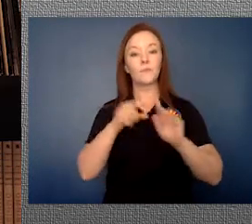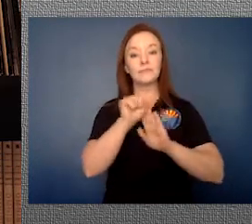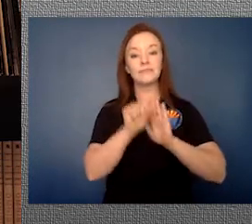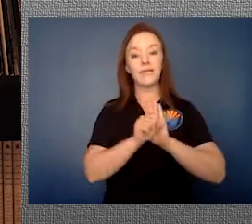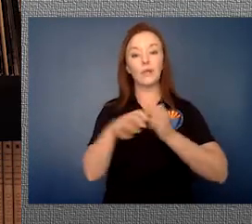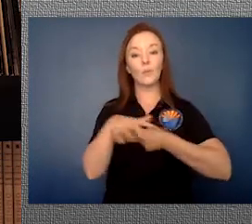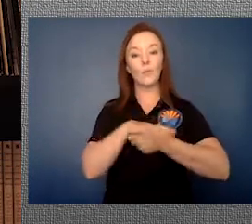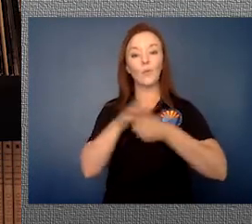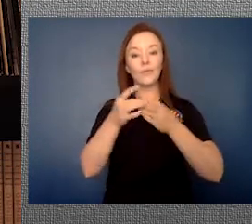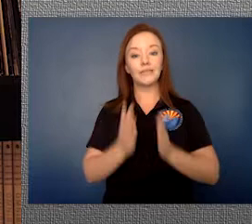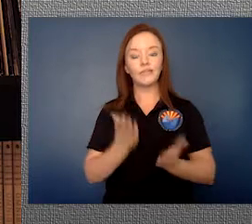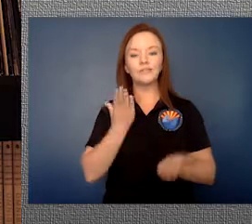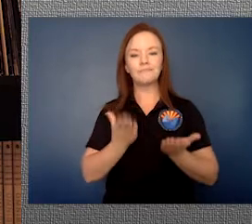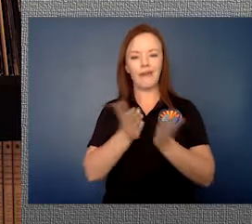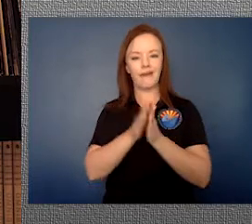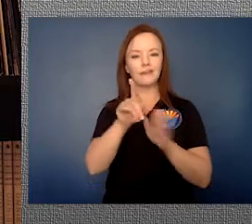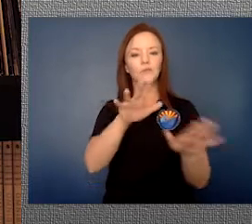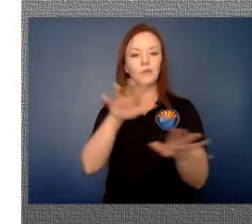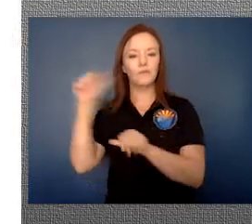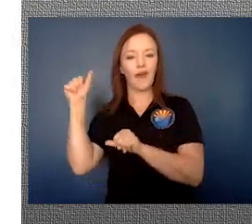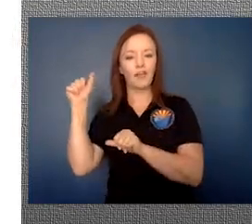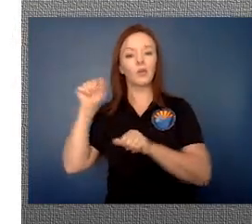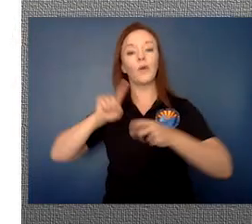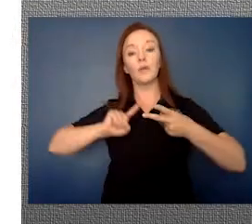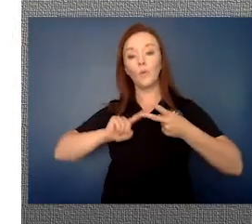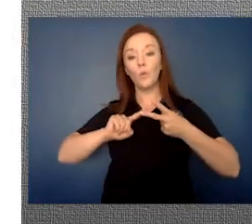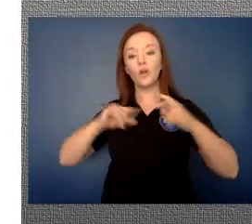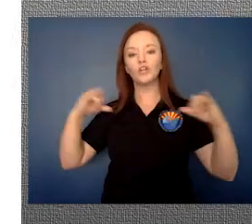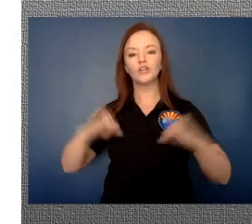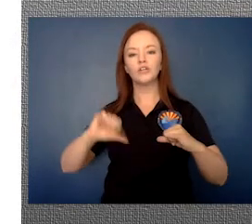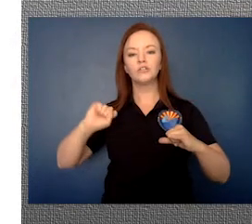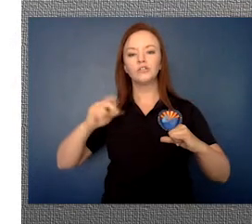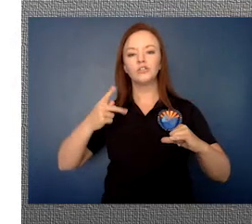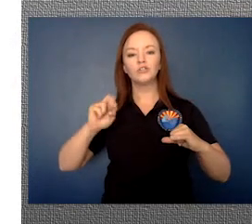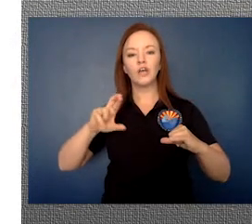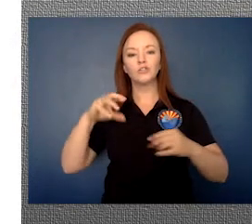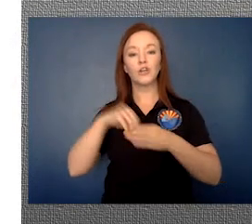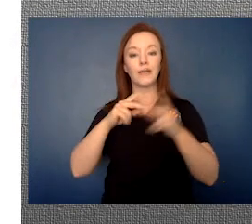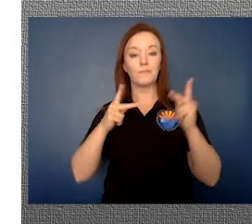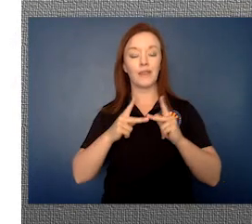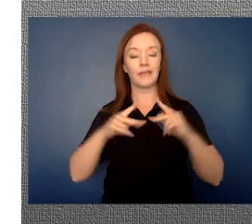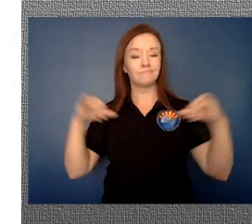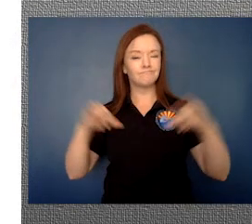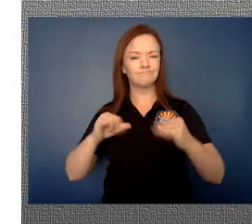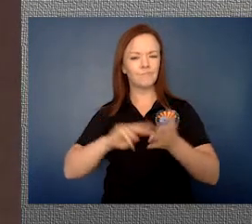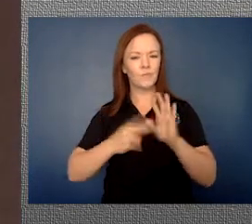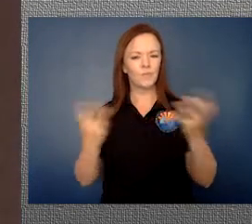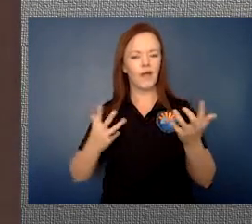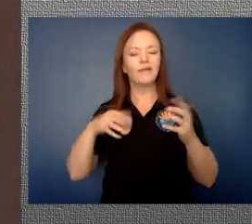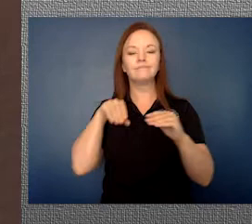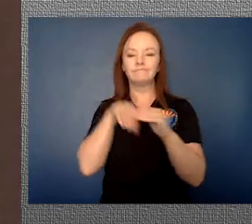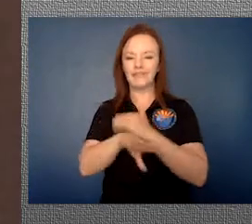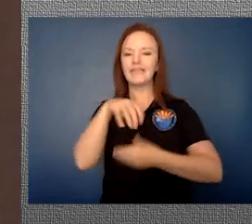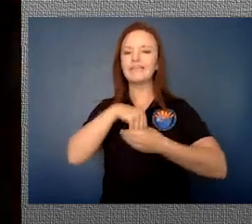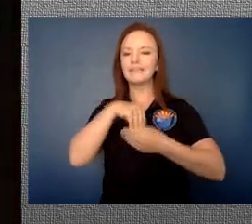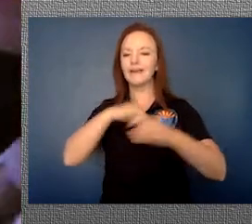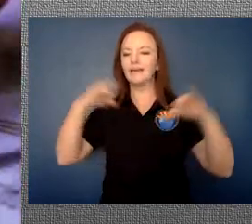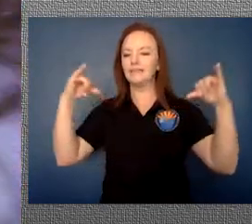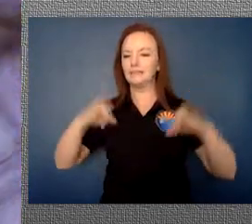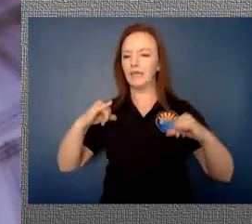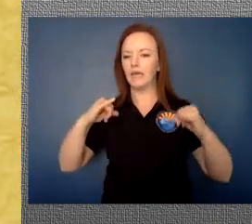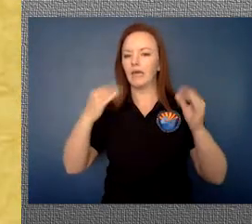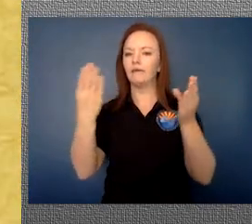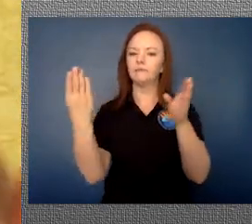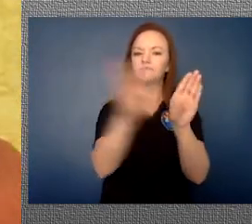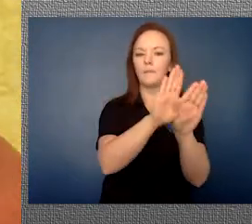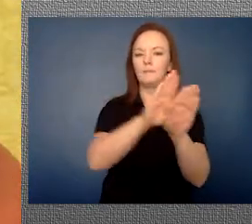include instructions to evacuate or shelter in place. Shelter in place means to go indoors and stay there, to close all windows and